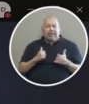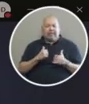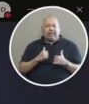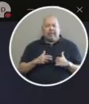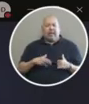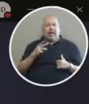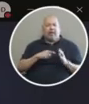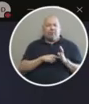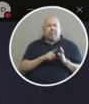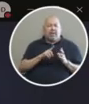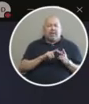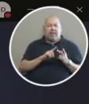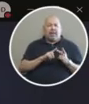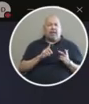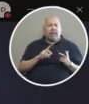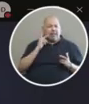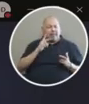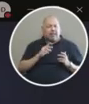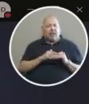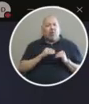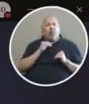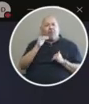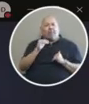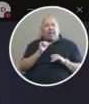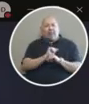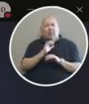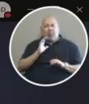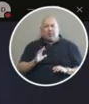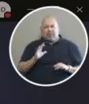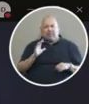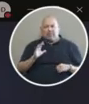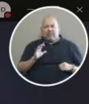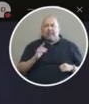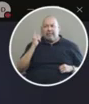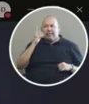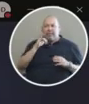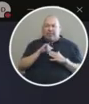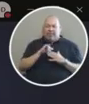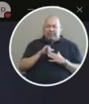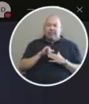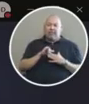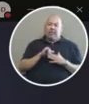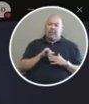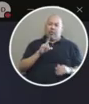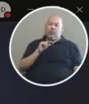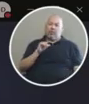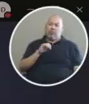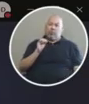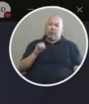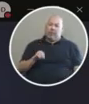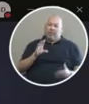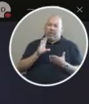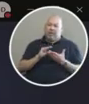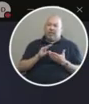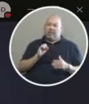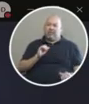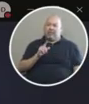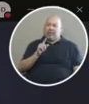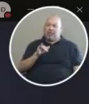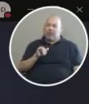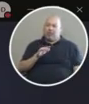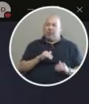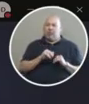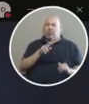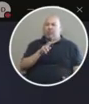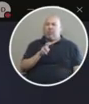the higher paid, dare I say overpaid employees. Consider this, a 20% cut in salaries of those